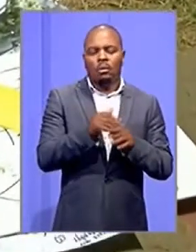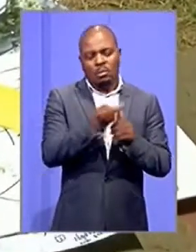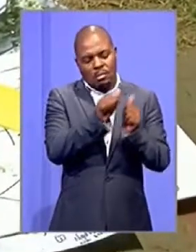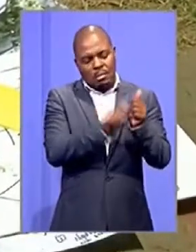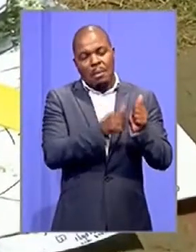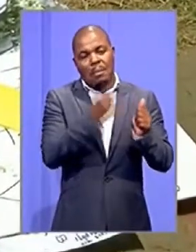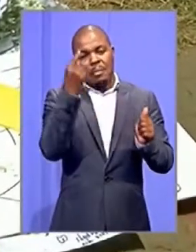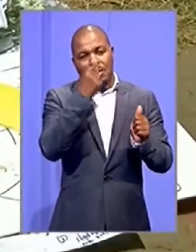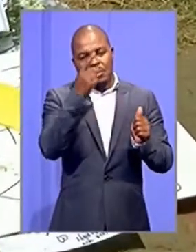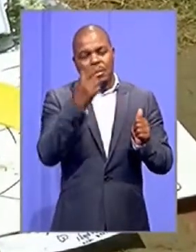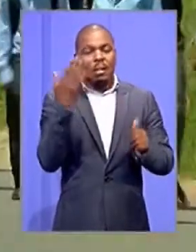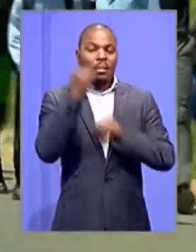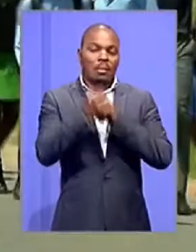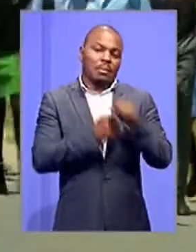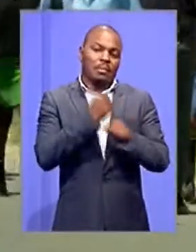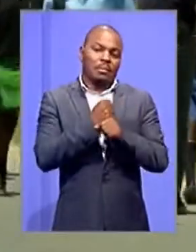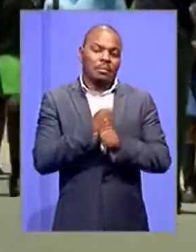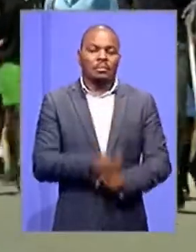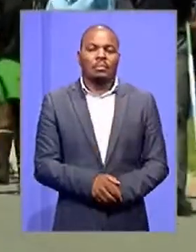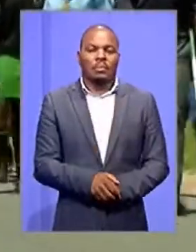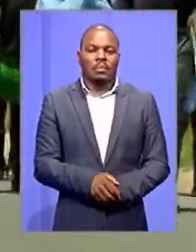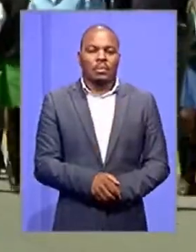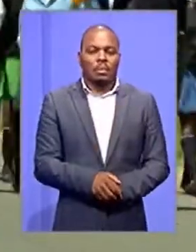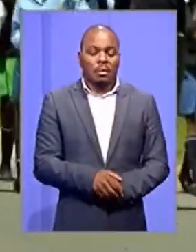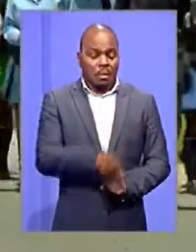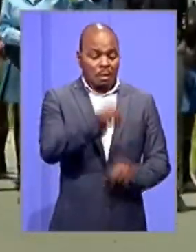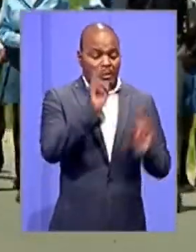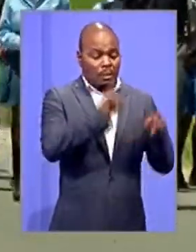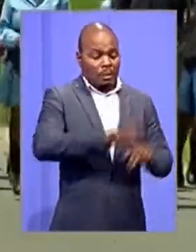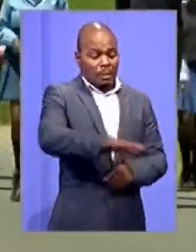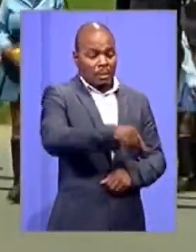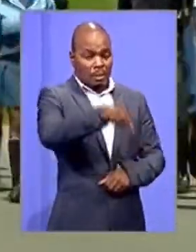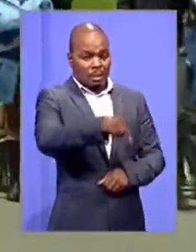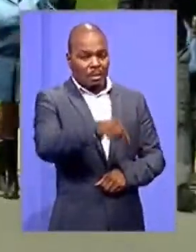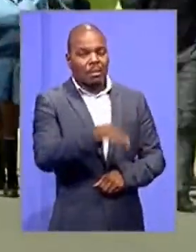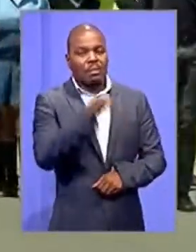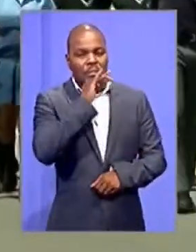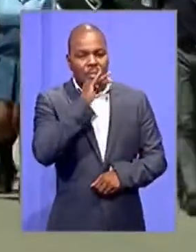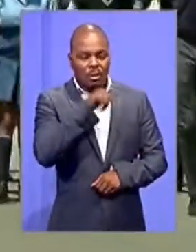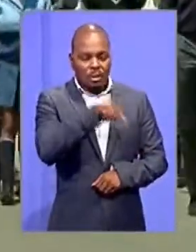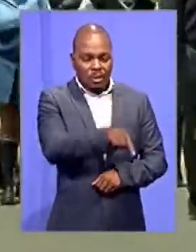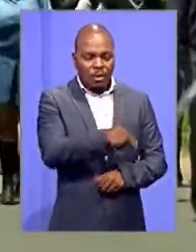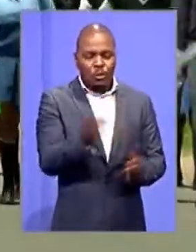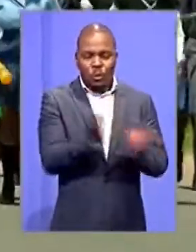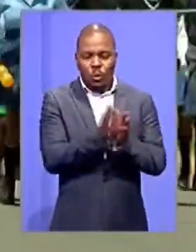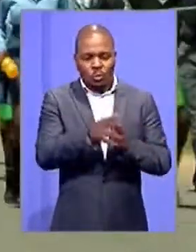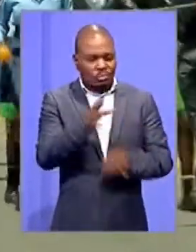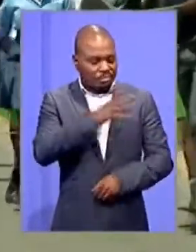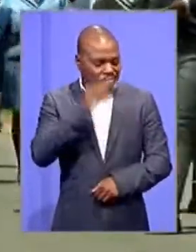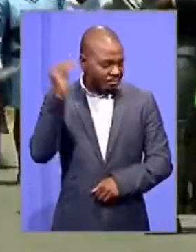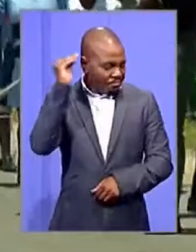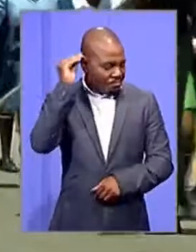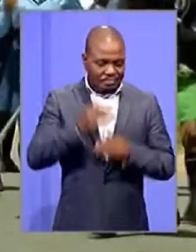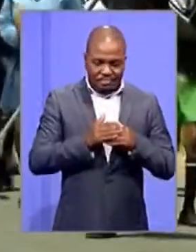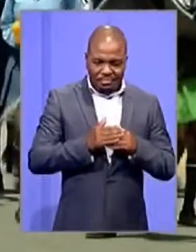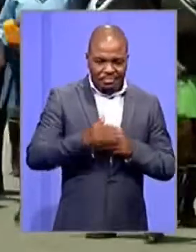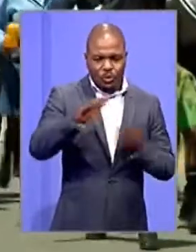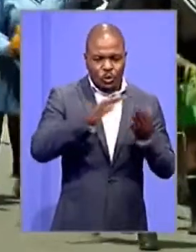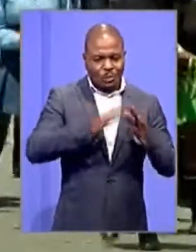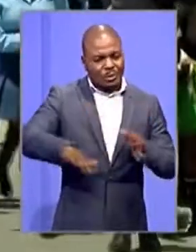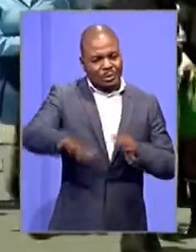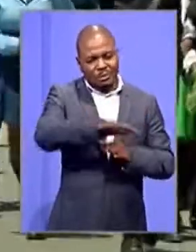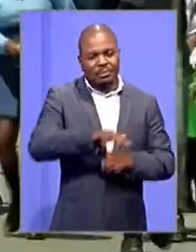go simolola ka lwetse ngogola. Lefelo le a bolaetsweng mo go lona ke letshwao le le tlileng go gopotsa sekolo ga mmogo le baagi ka tiragalo e